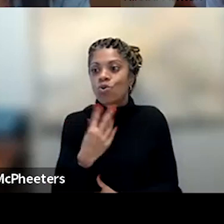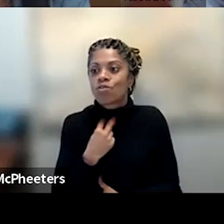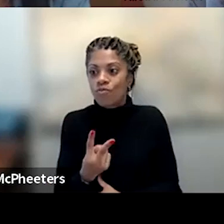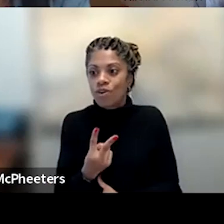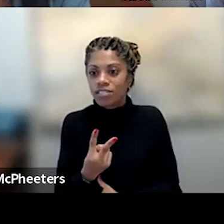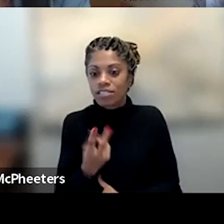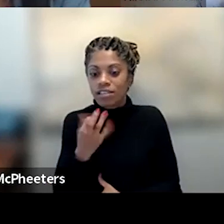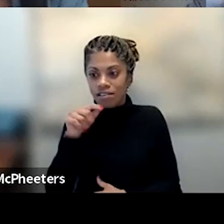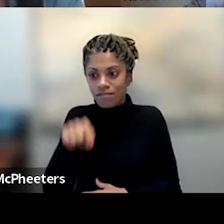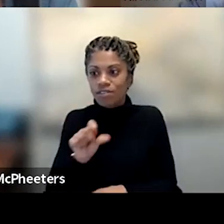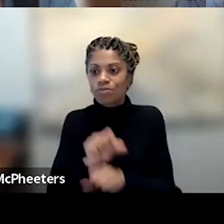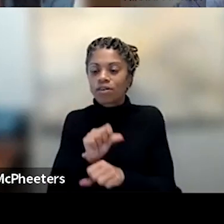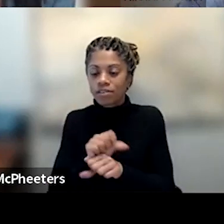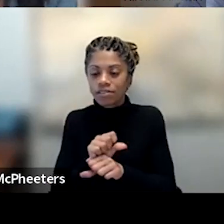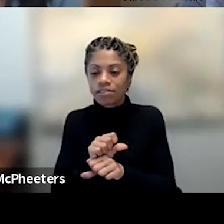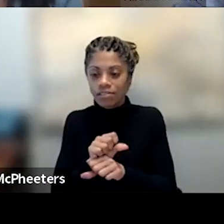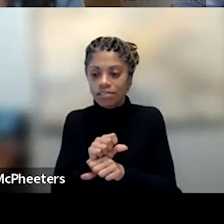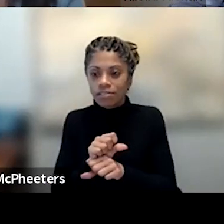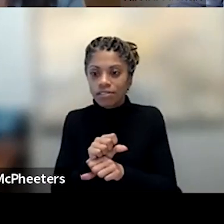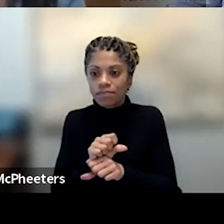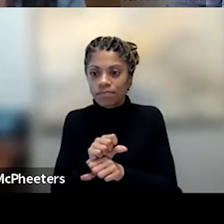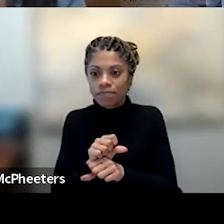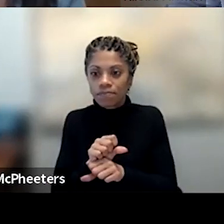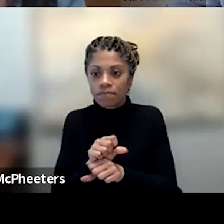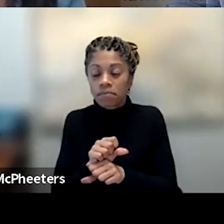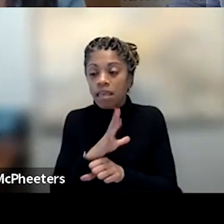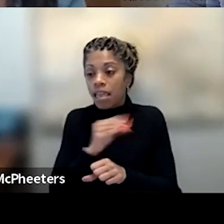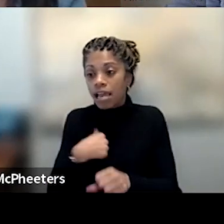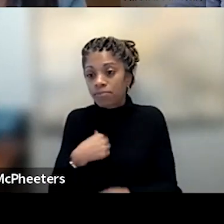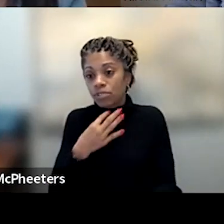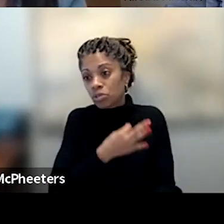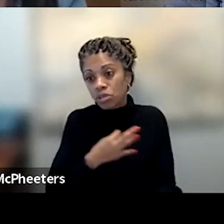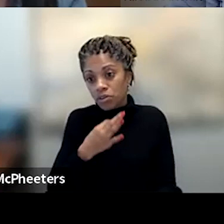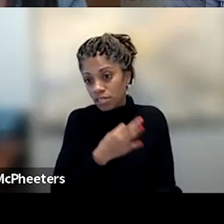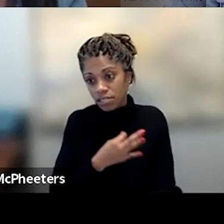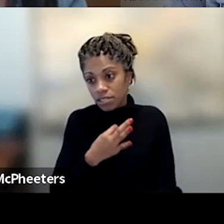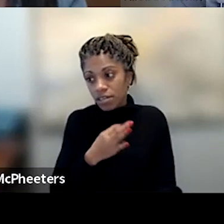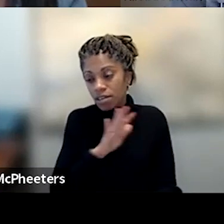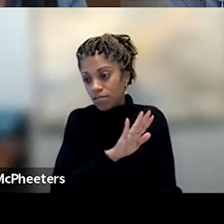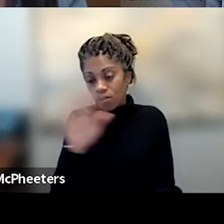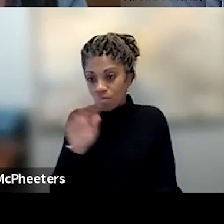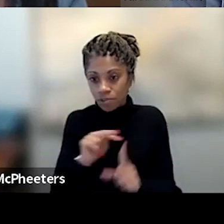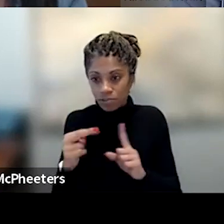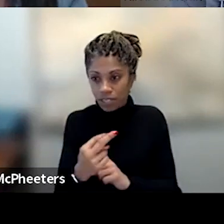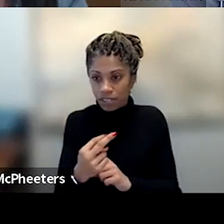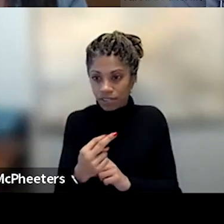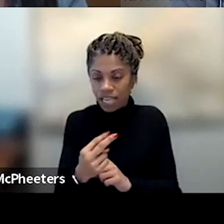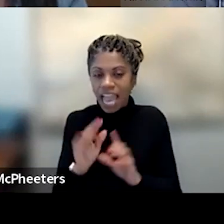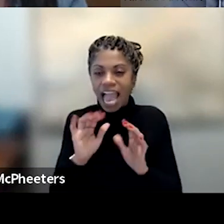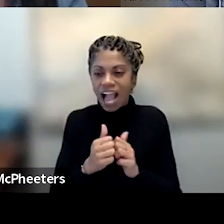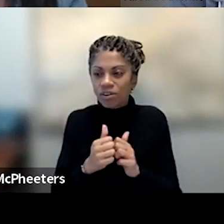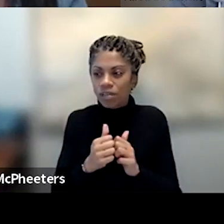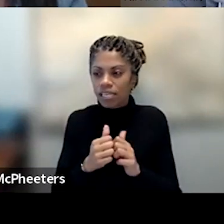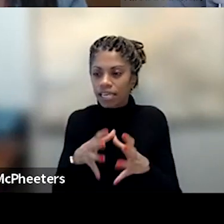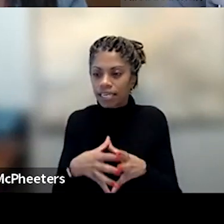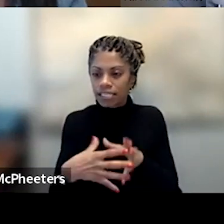systems change at the population level in our country. And I'm just curious about your perspectives on, like, how do we get this expansion to happen? Like,